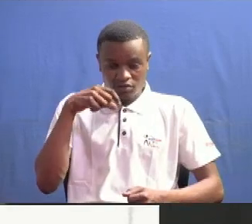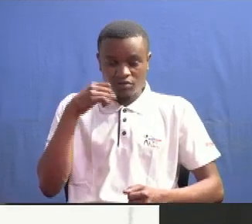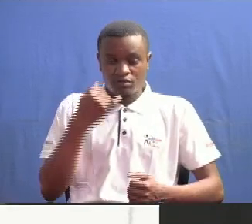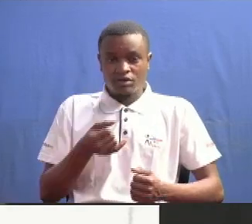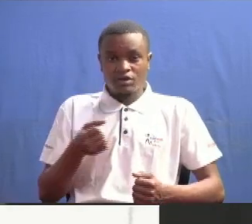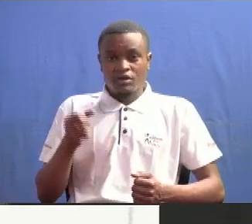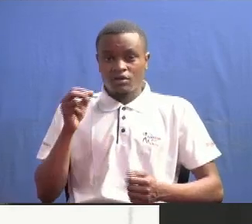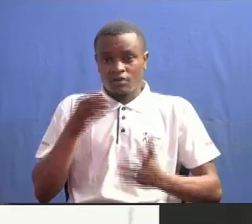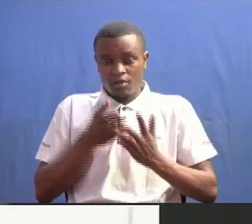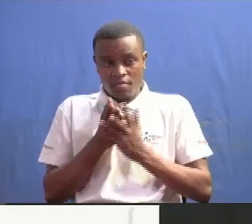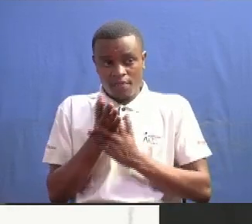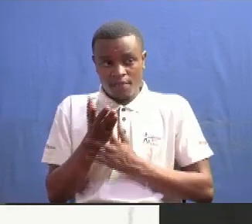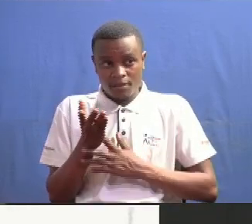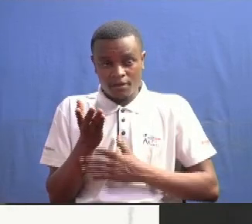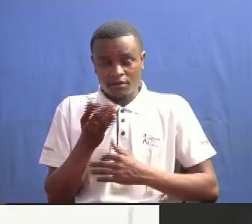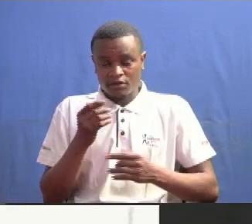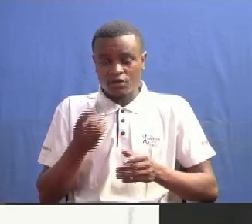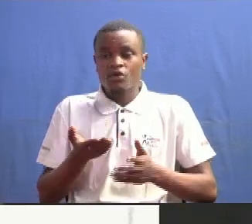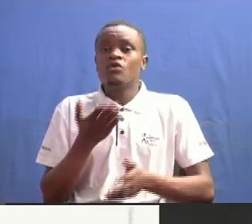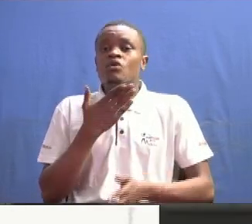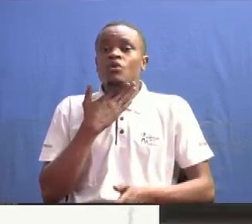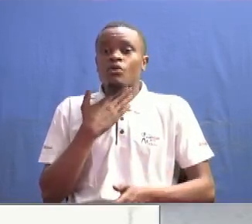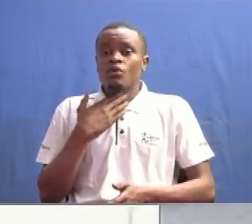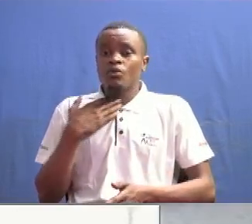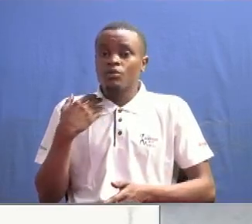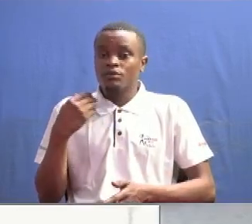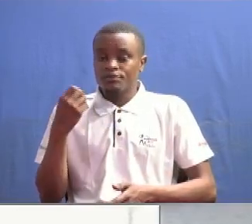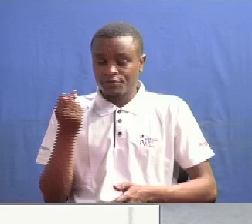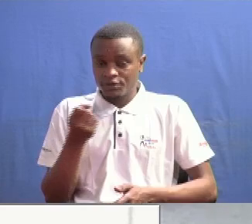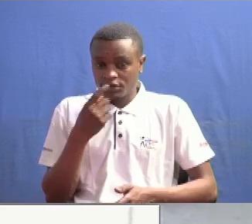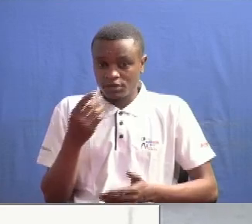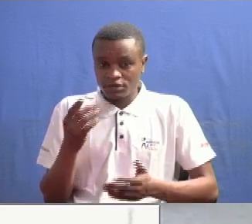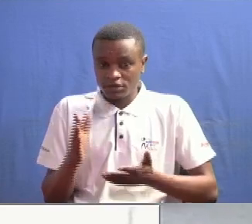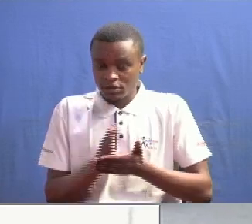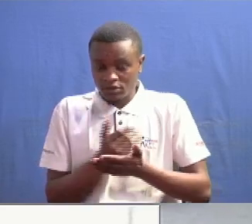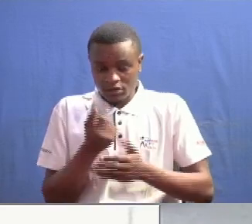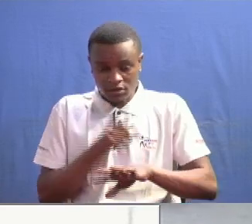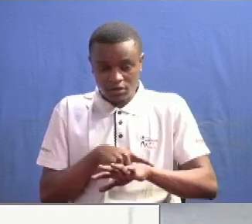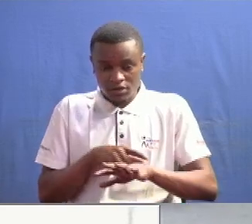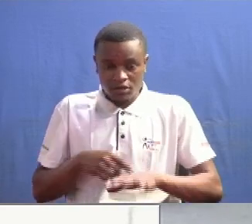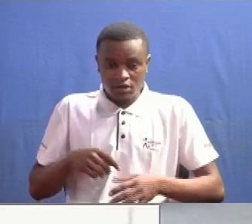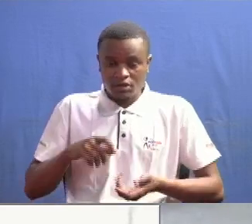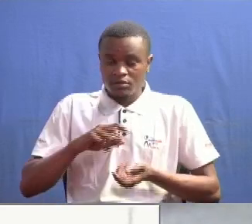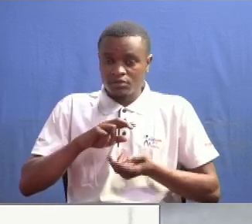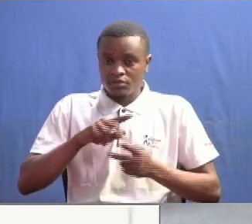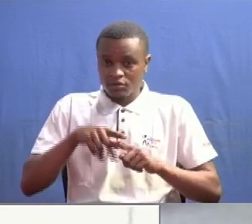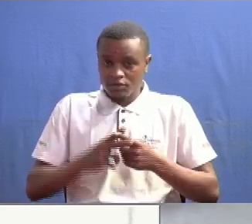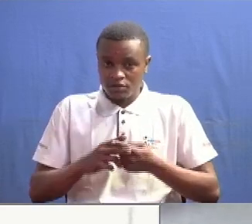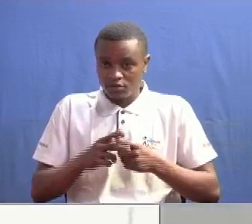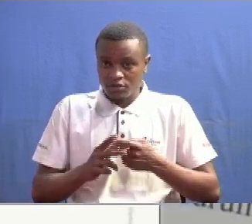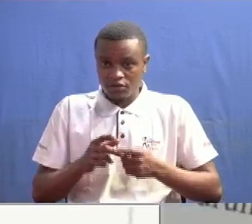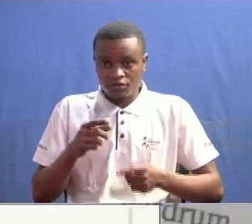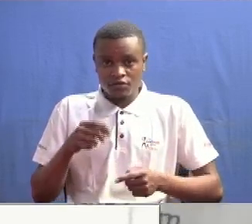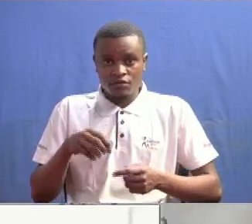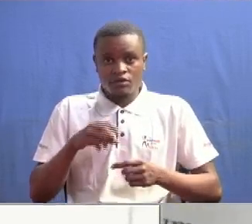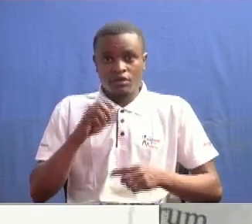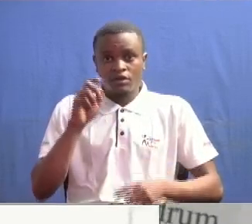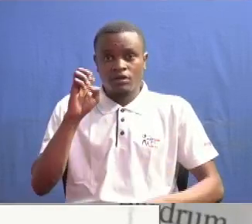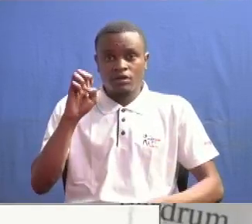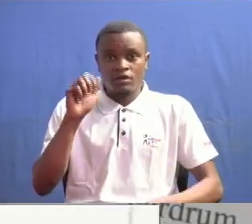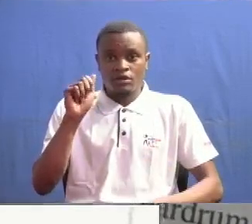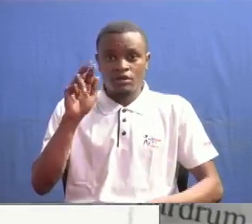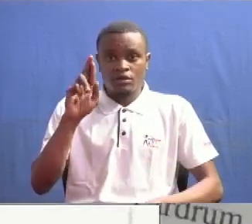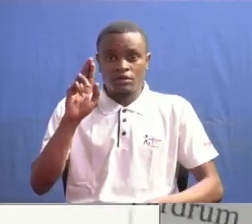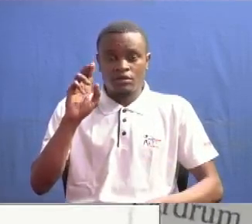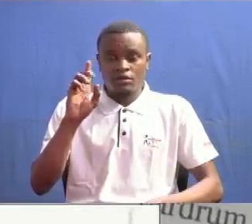tubes, usually require antibiotics and sometimes surgical repair if the eardrum is ruptured. Fortunately,